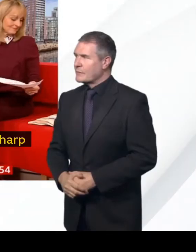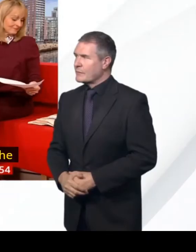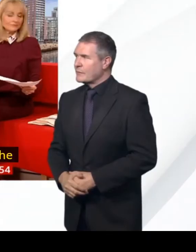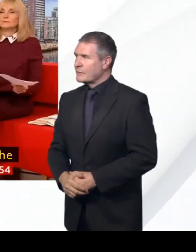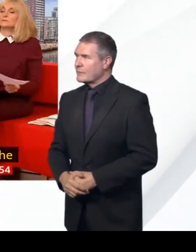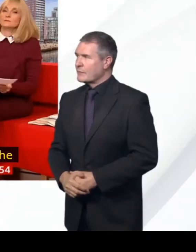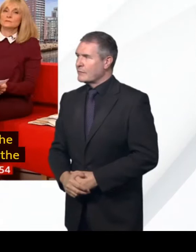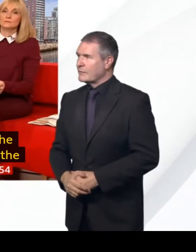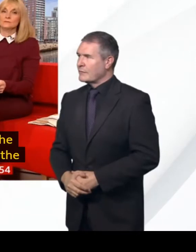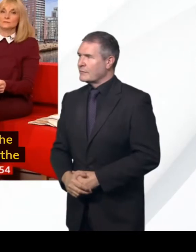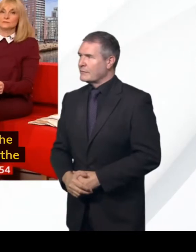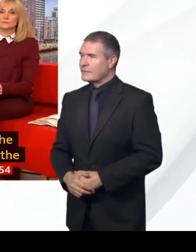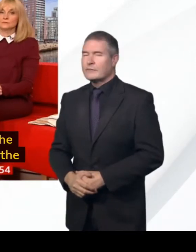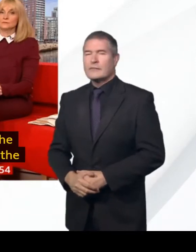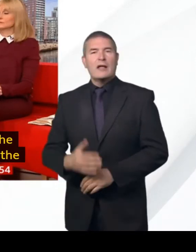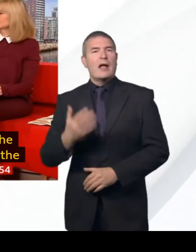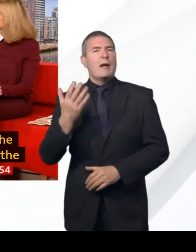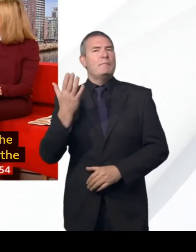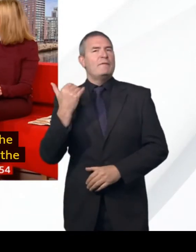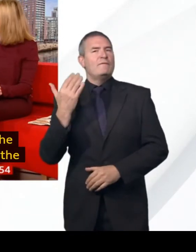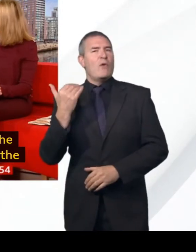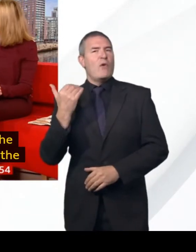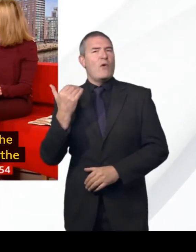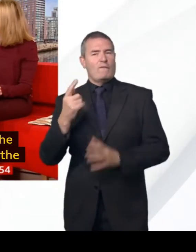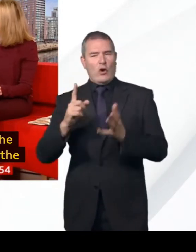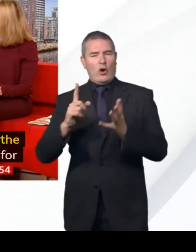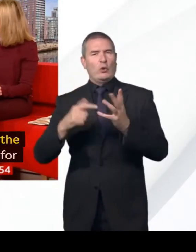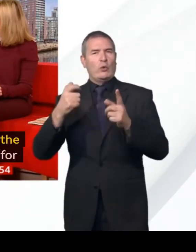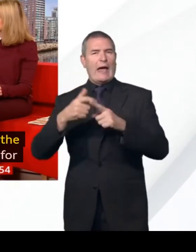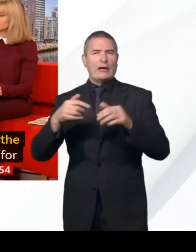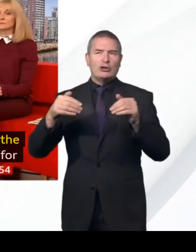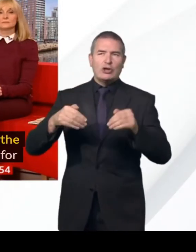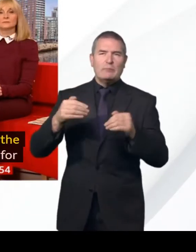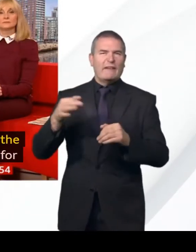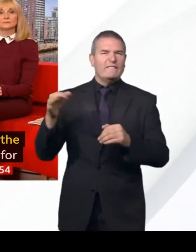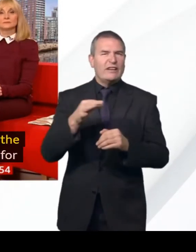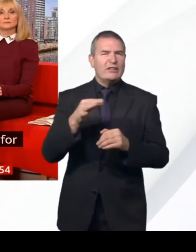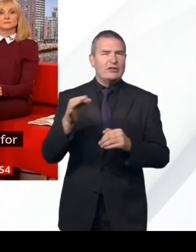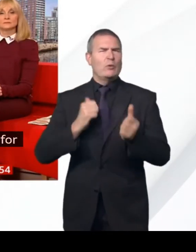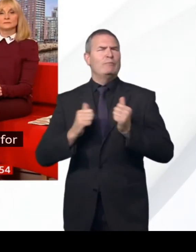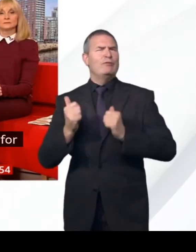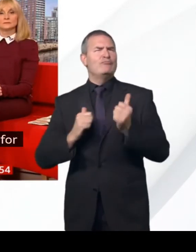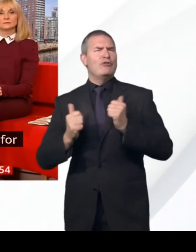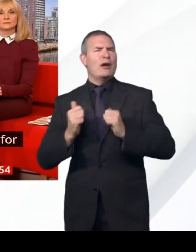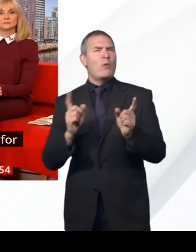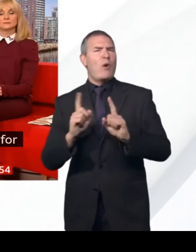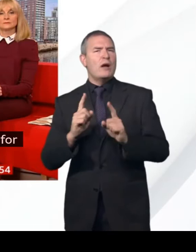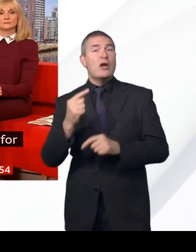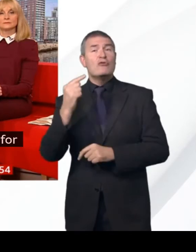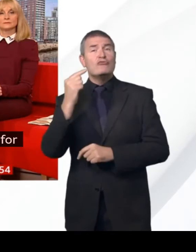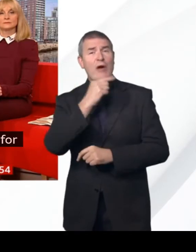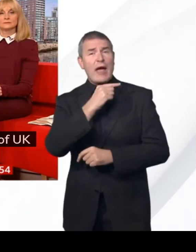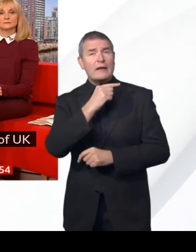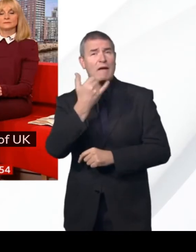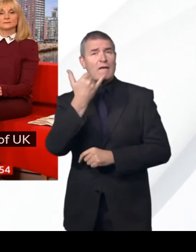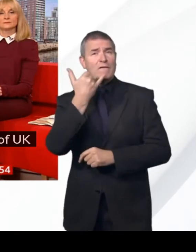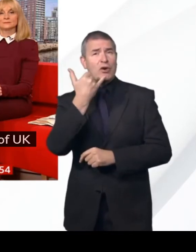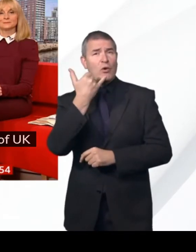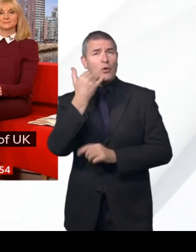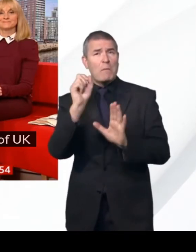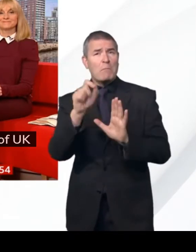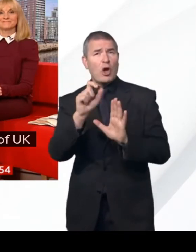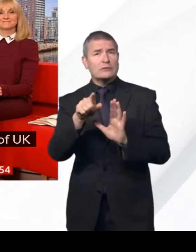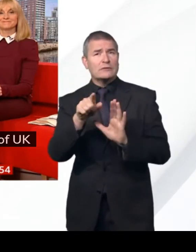They were once a proud feature of UK high streets and villages, but over time the traditional red phone box has become more decorative